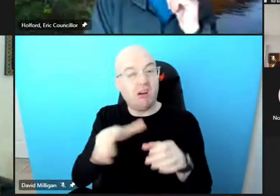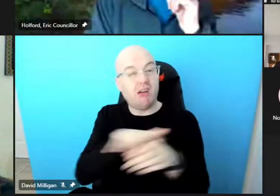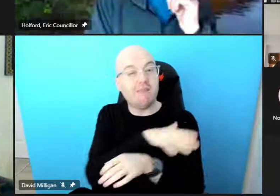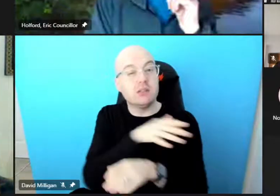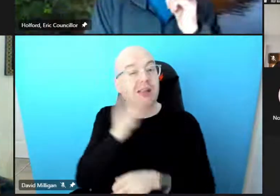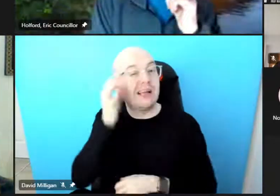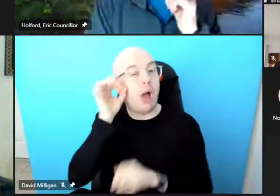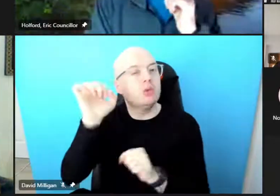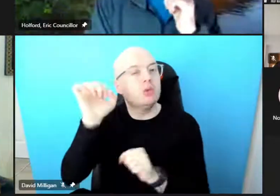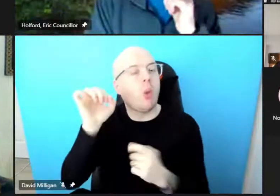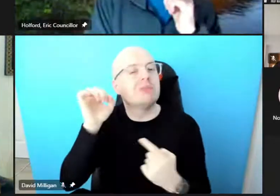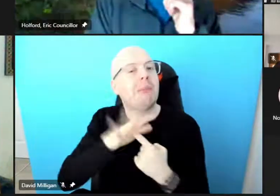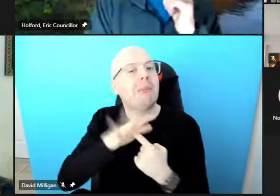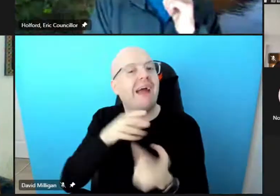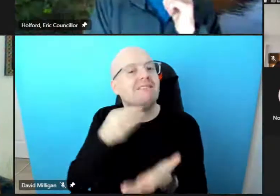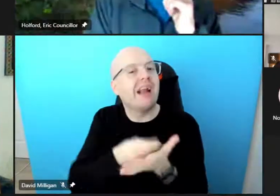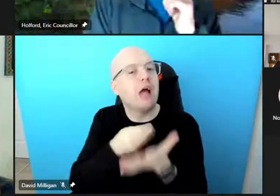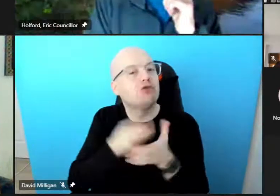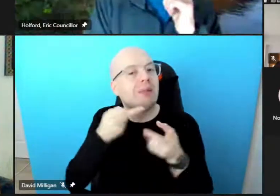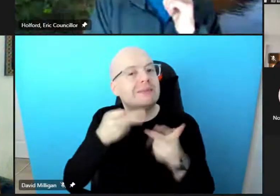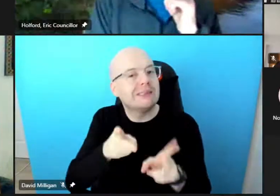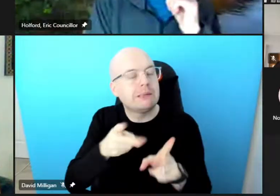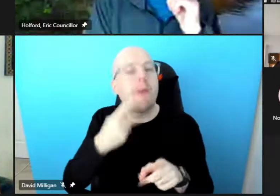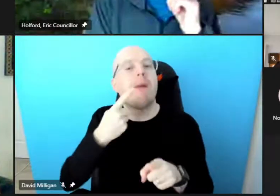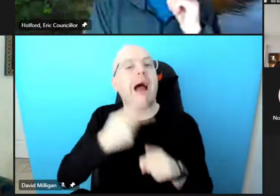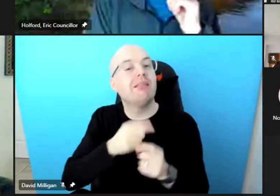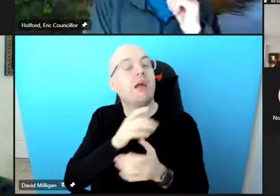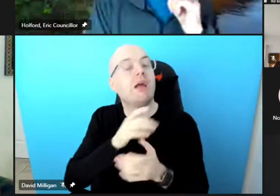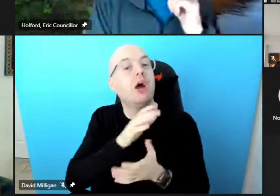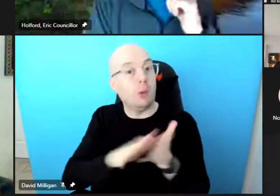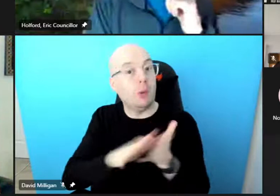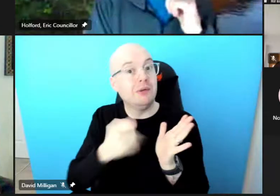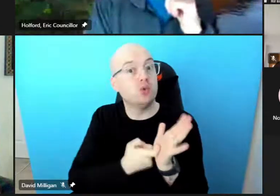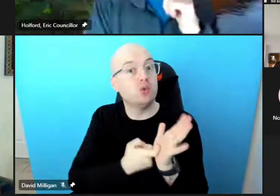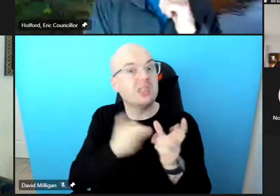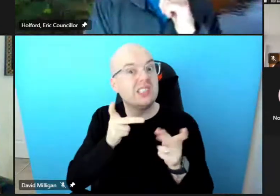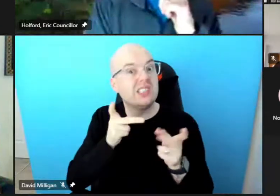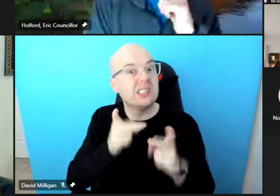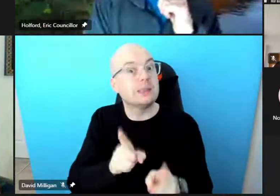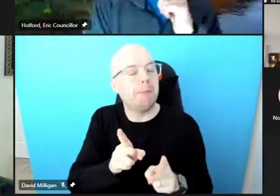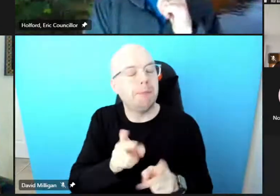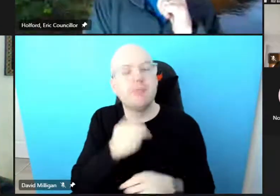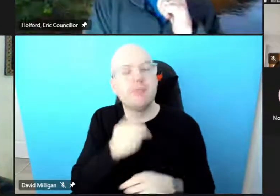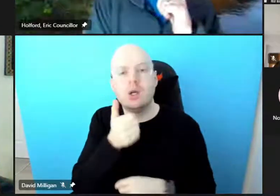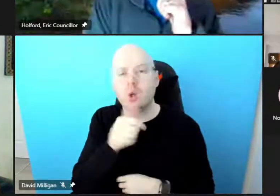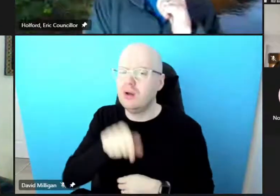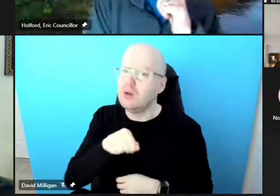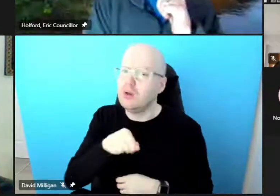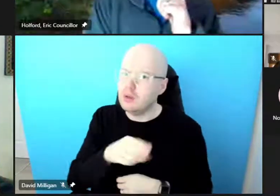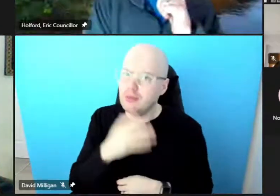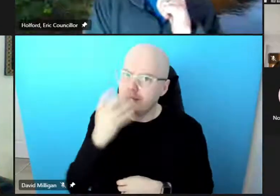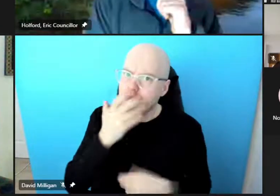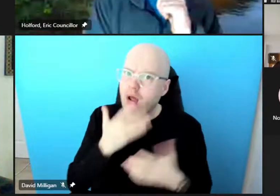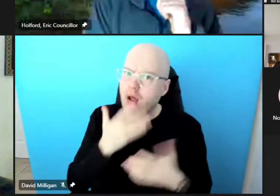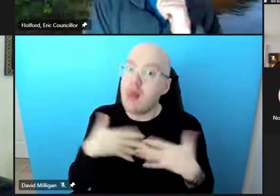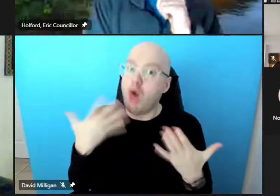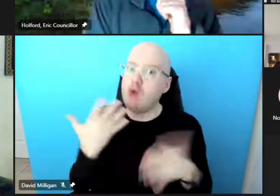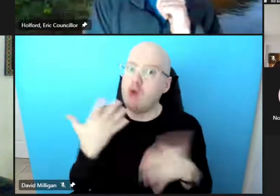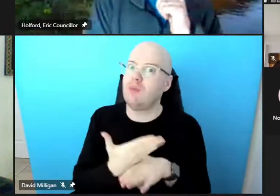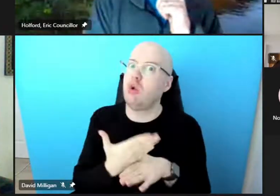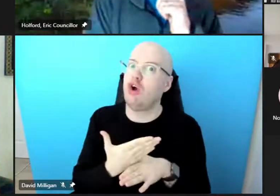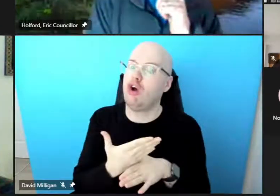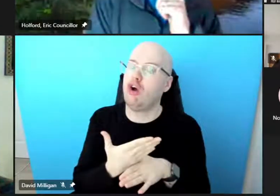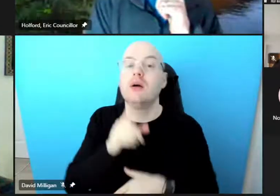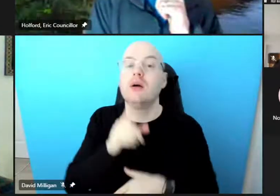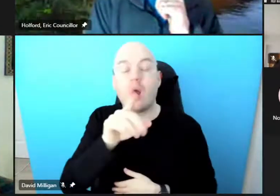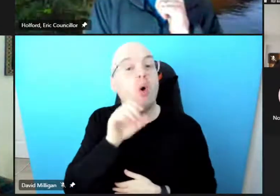human resource systems. So it's the Council's main system. So it's a significant piece of work. It won't